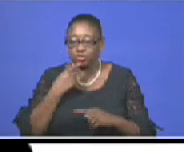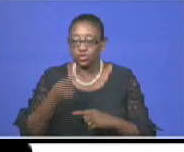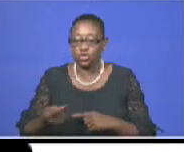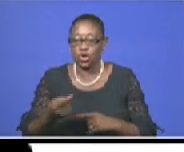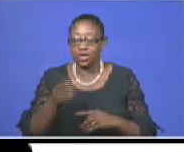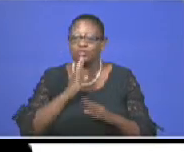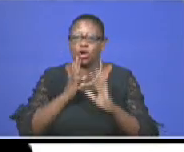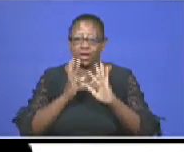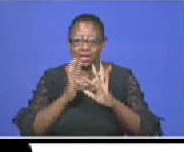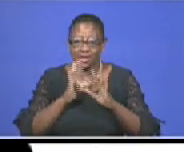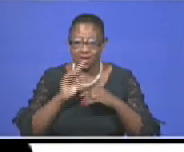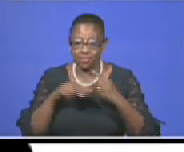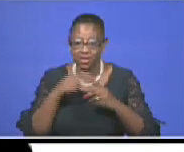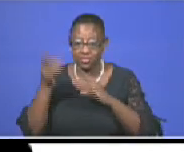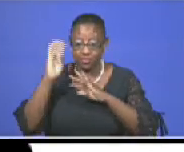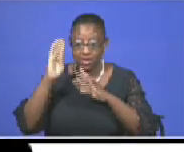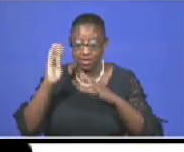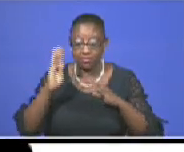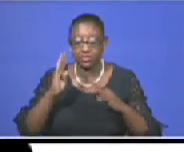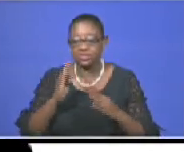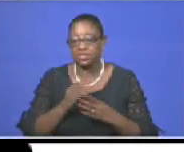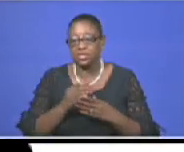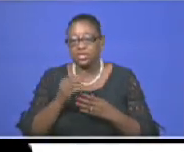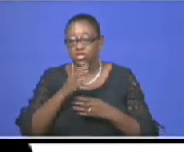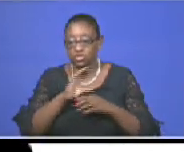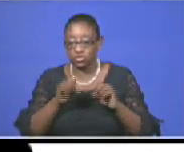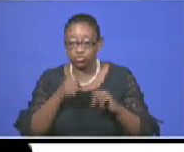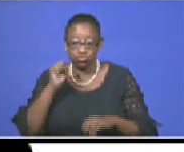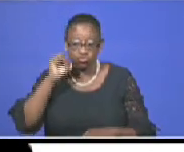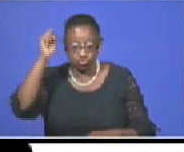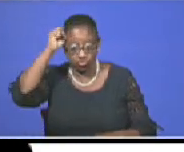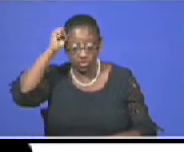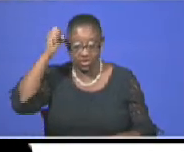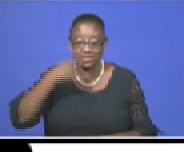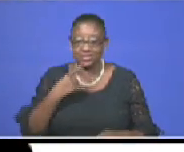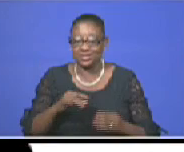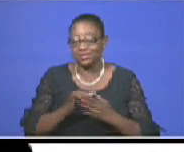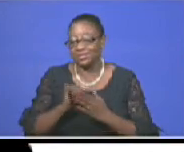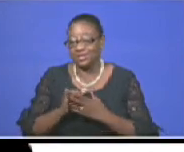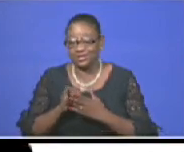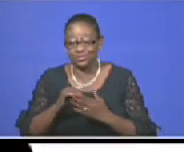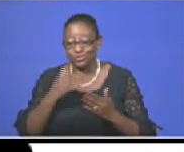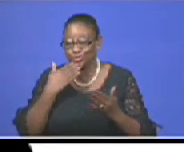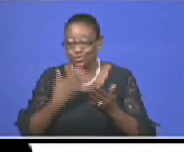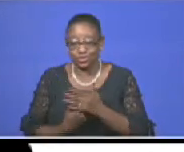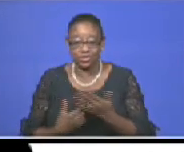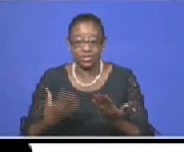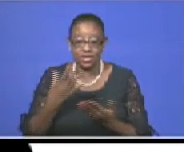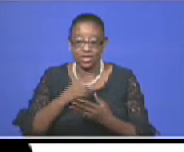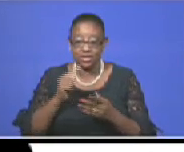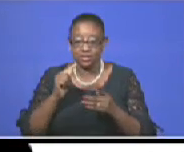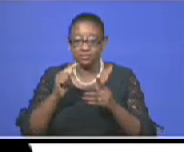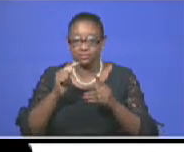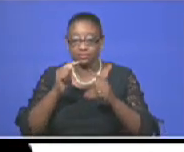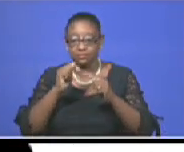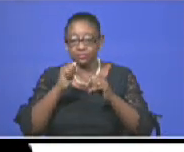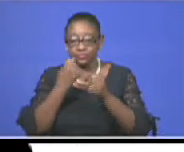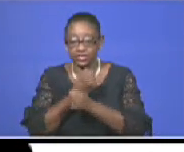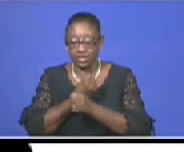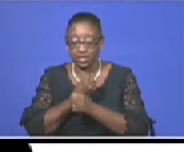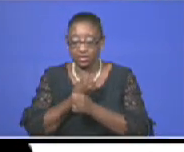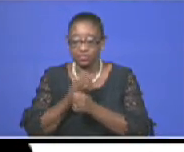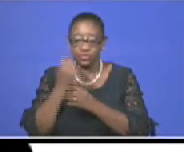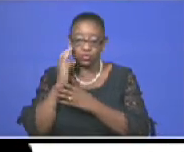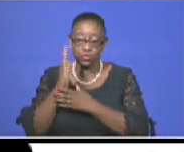increase visitor arrivals from that country. Strawn says while the feedback has been pretty good, tourism teams plan to tap into